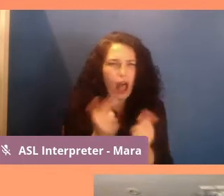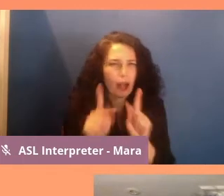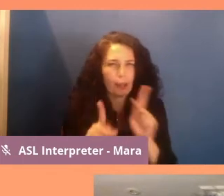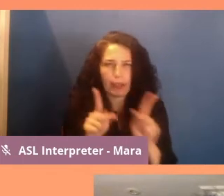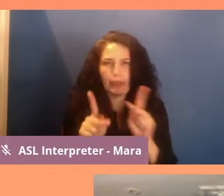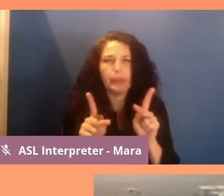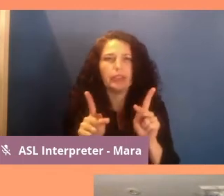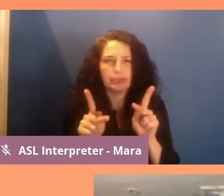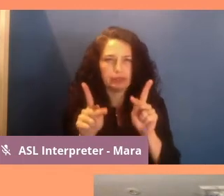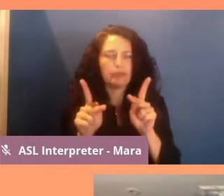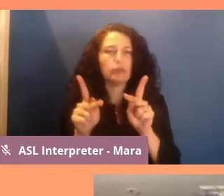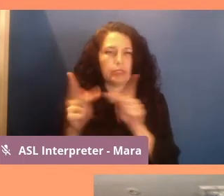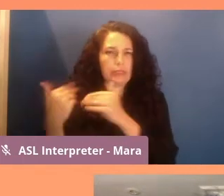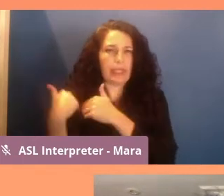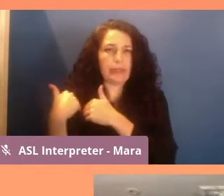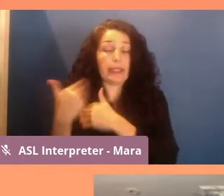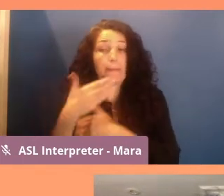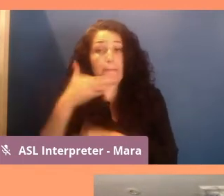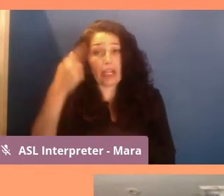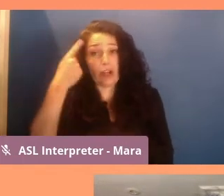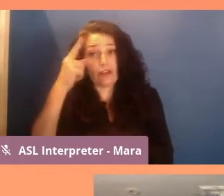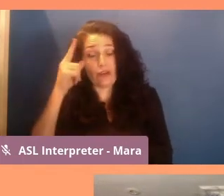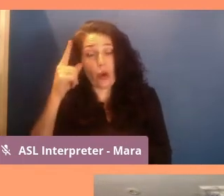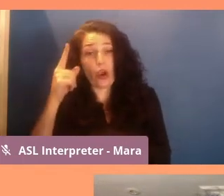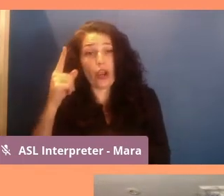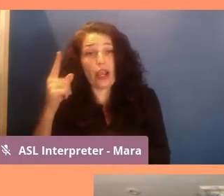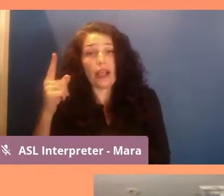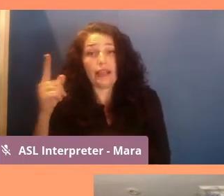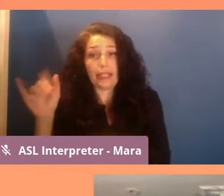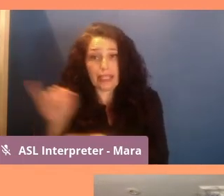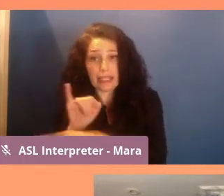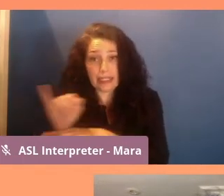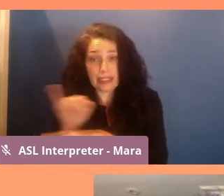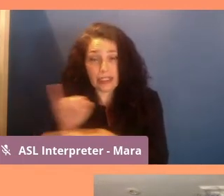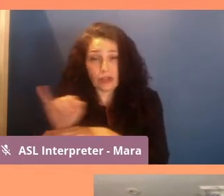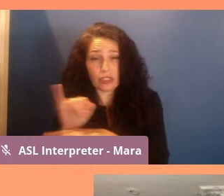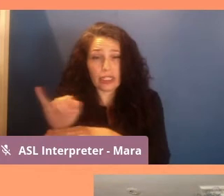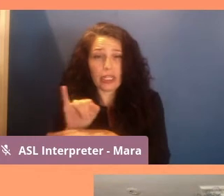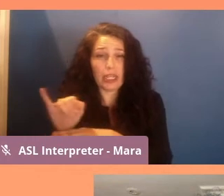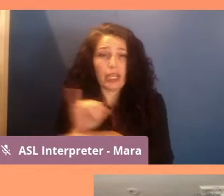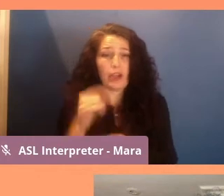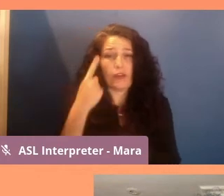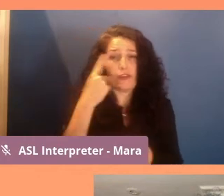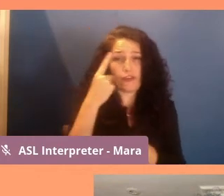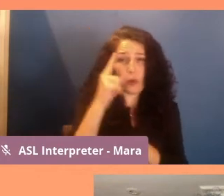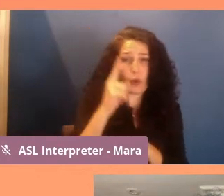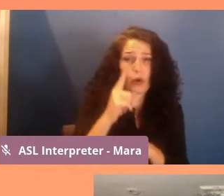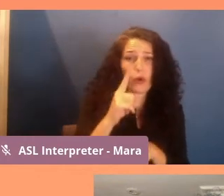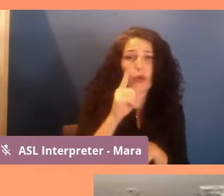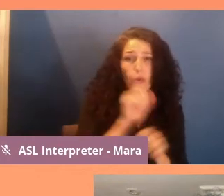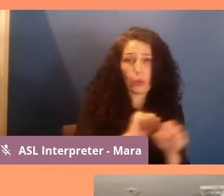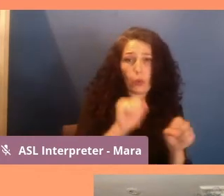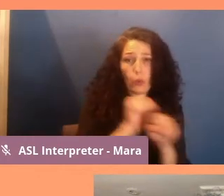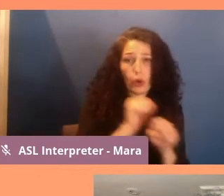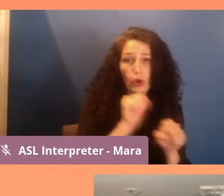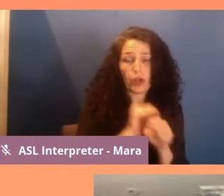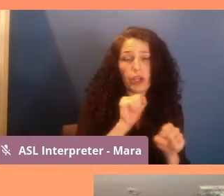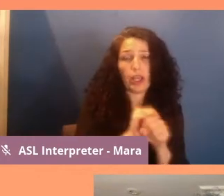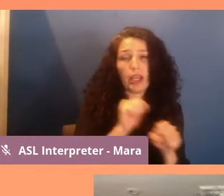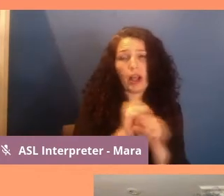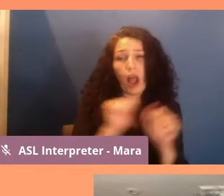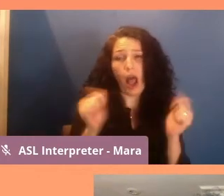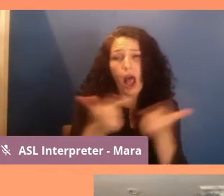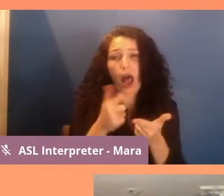industry, it's better for the work, it's better for the audiences that we want to serve, and everyone has to